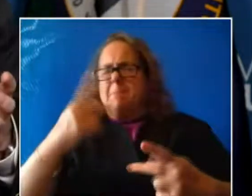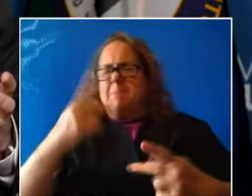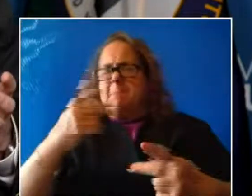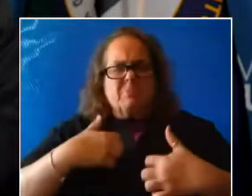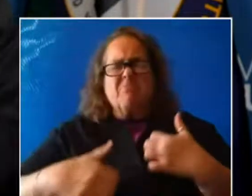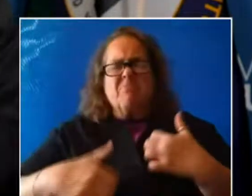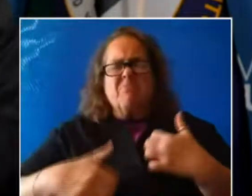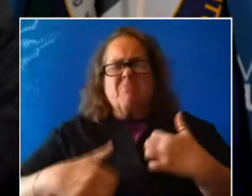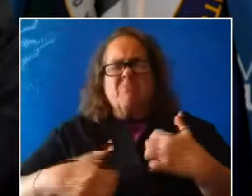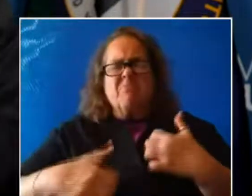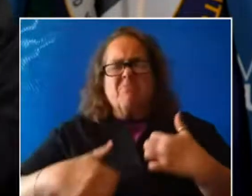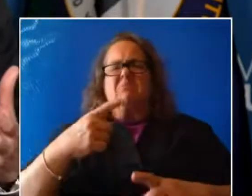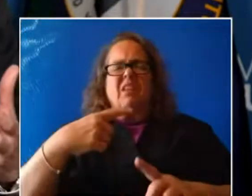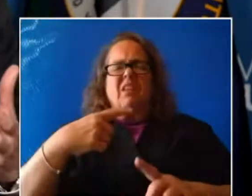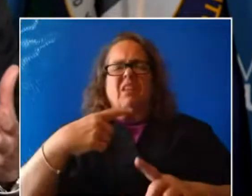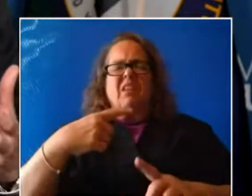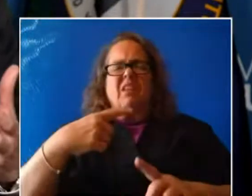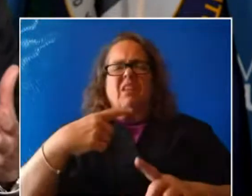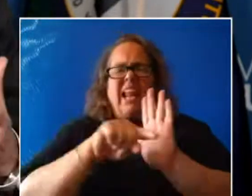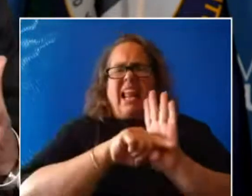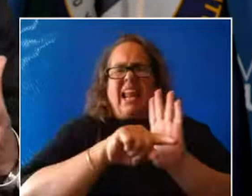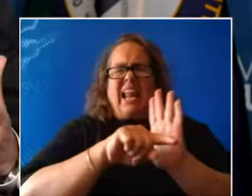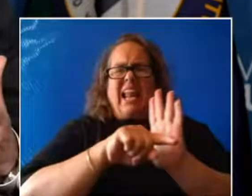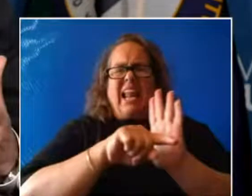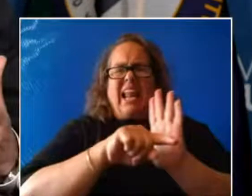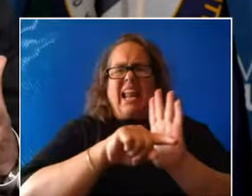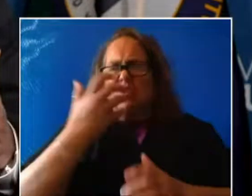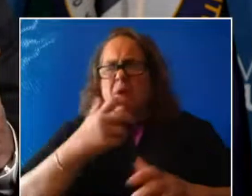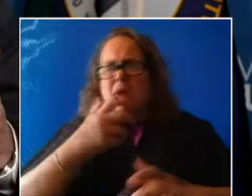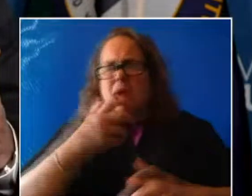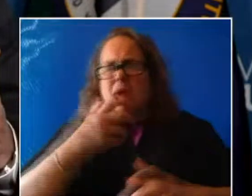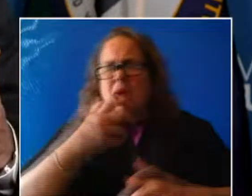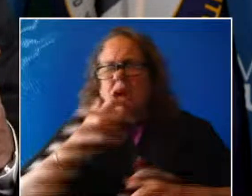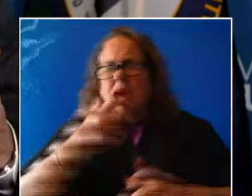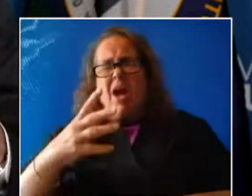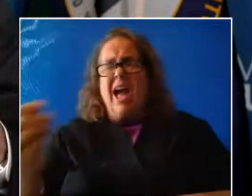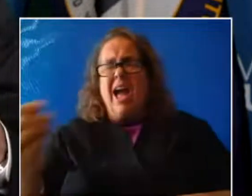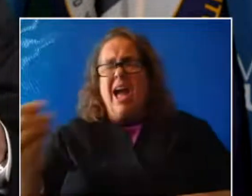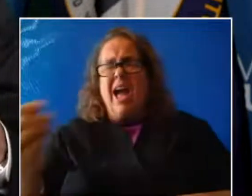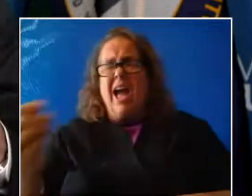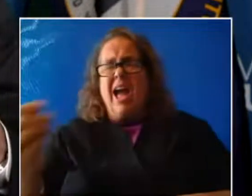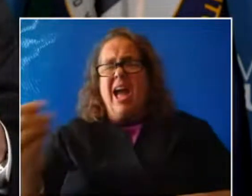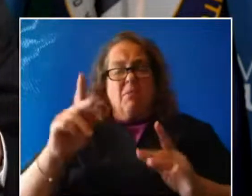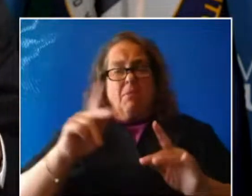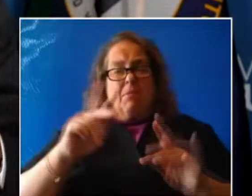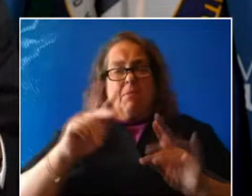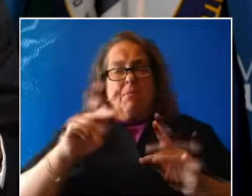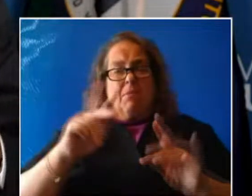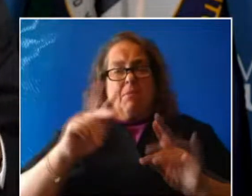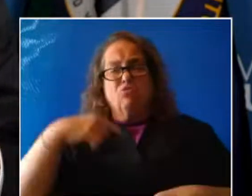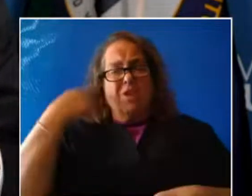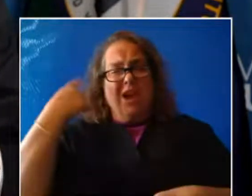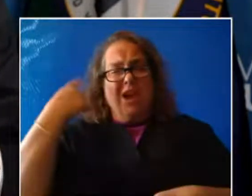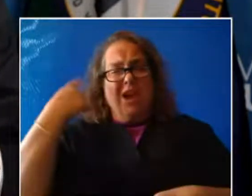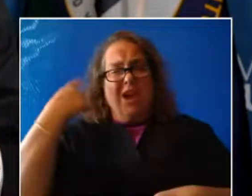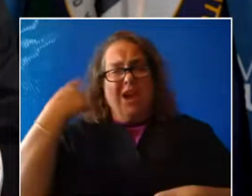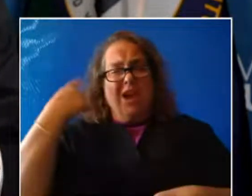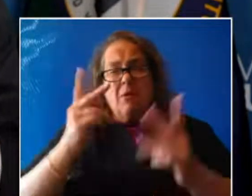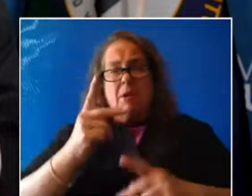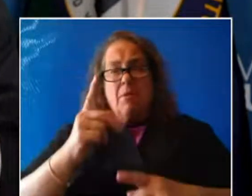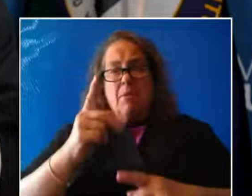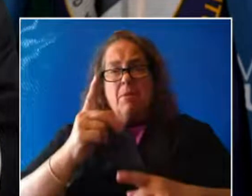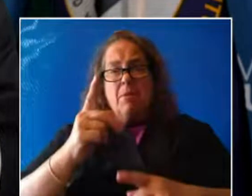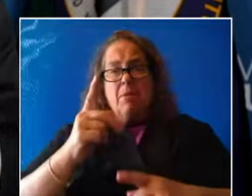And now it's the craziest stuff you'll ever read on the internet that some people believe and use as a reason to hate other people. I mean, it